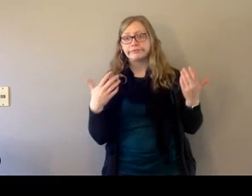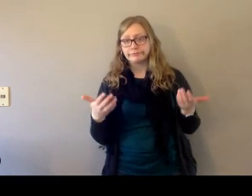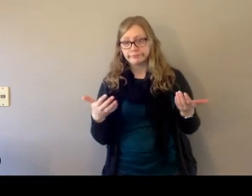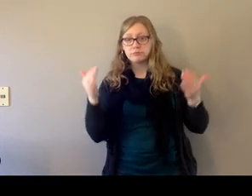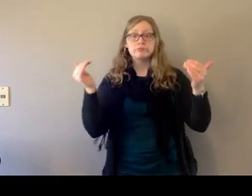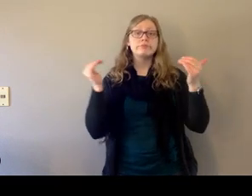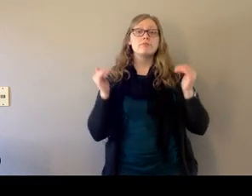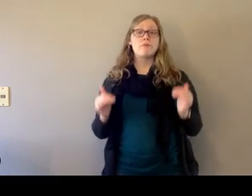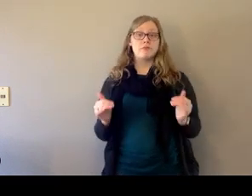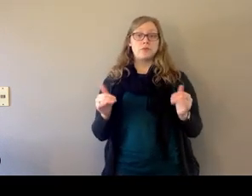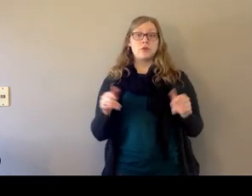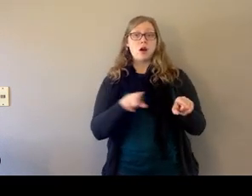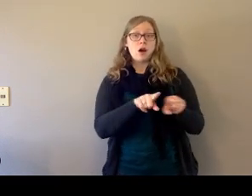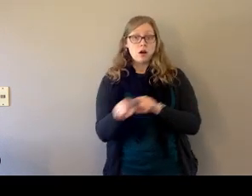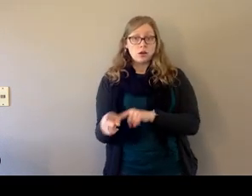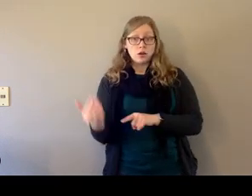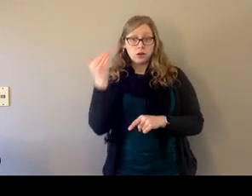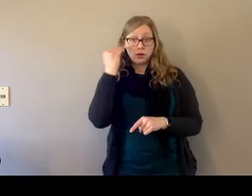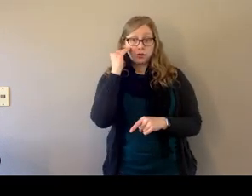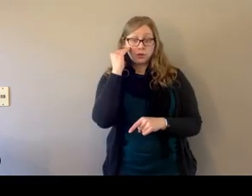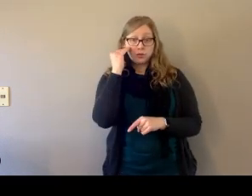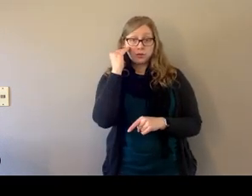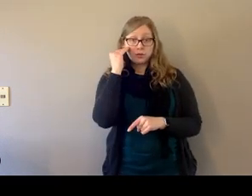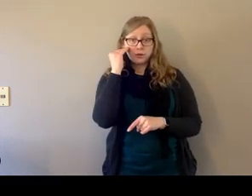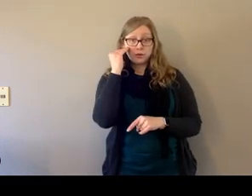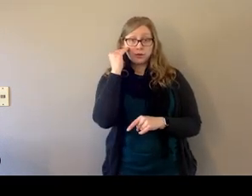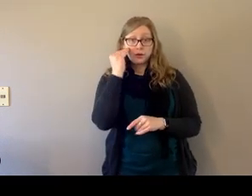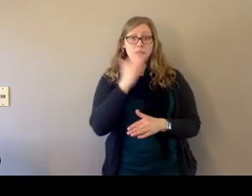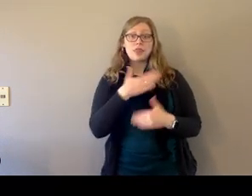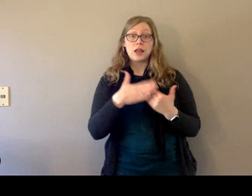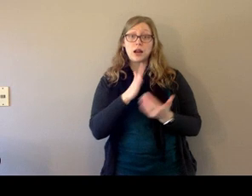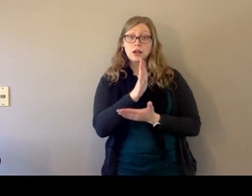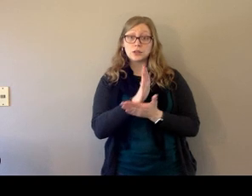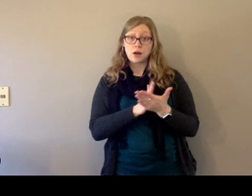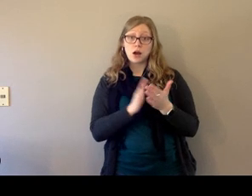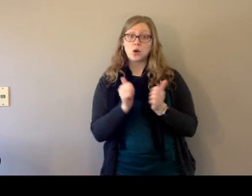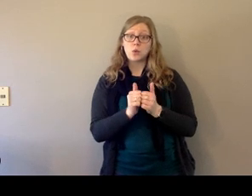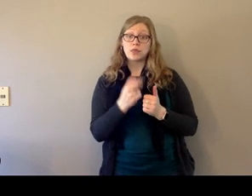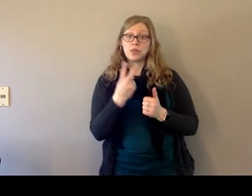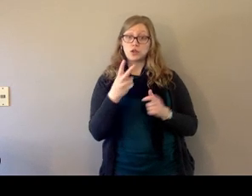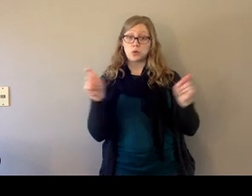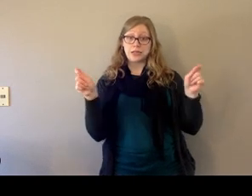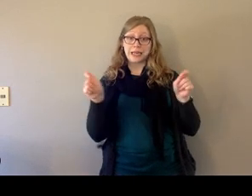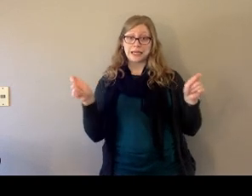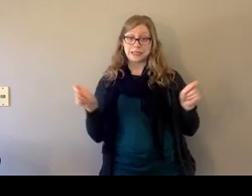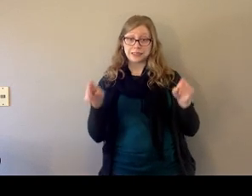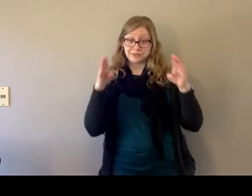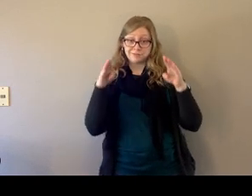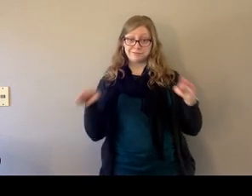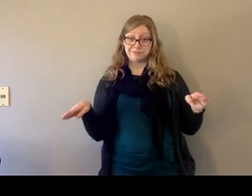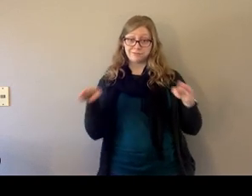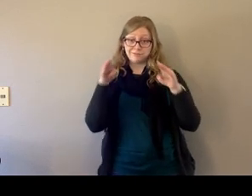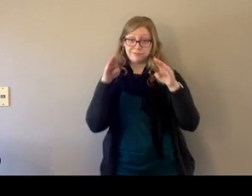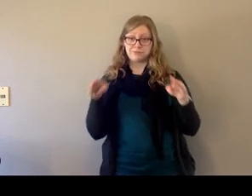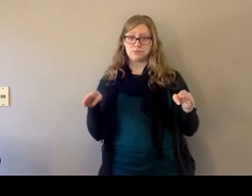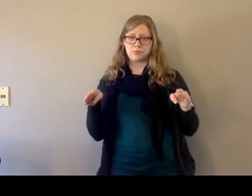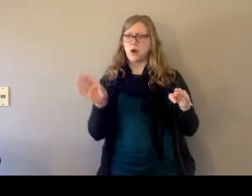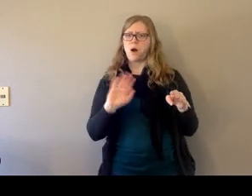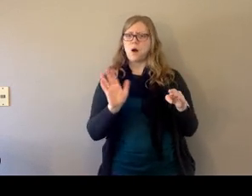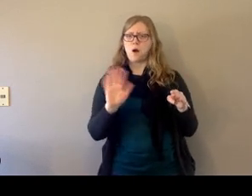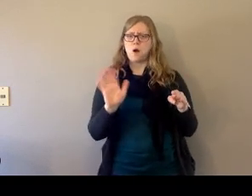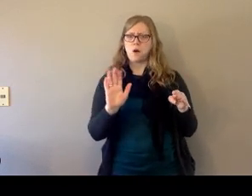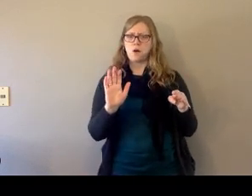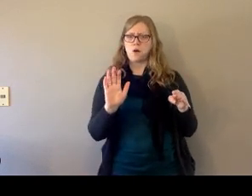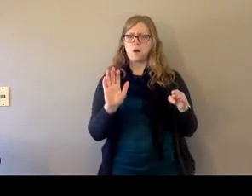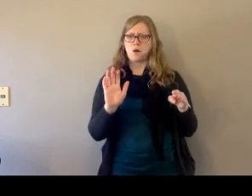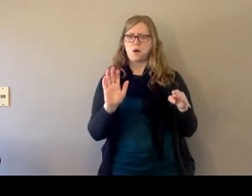also know that the next part that we looked at, this with the 2 tick marks, that was one we marked with 2 tick